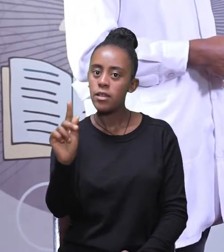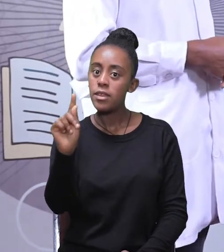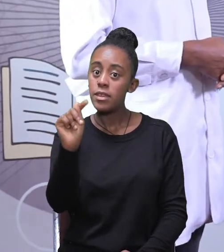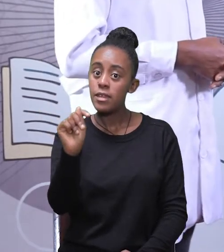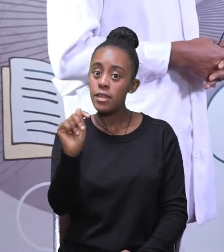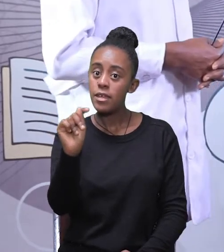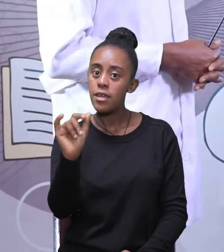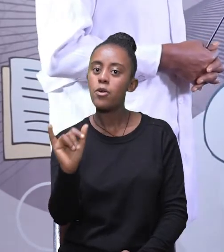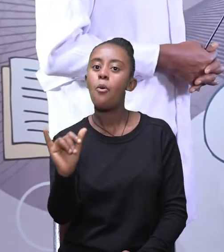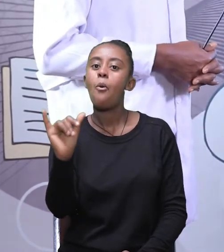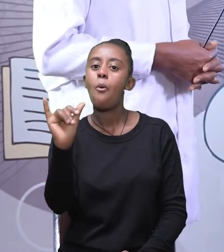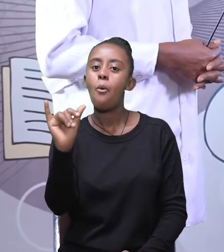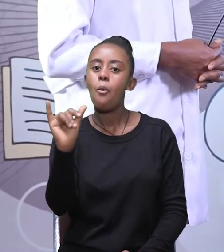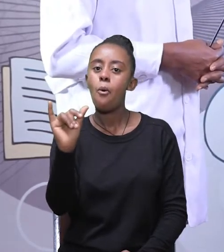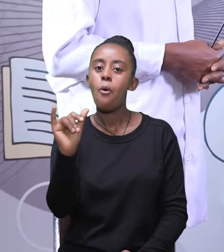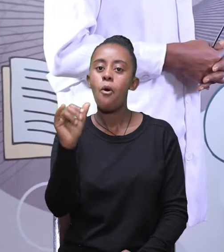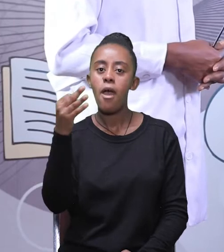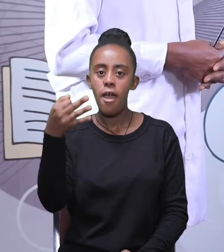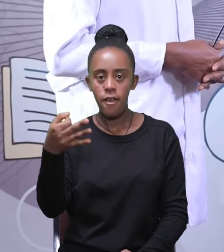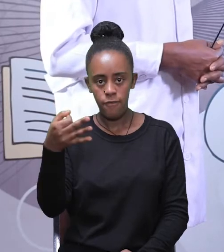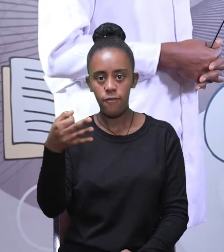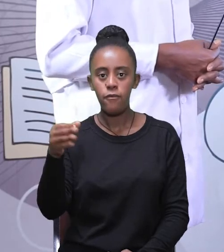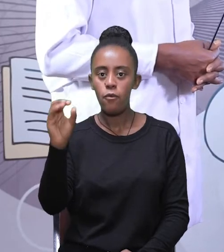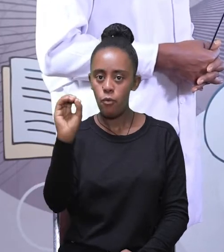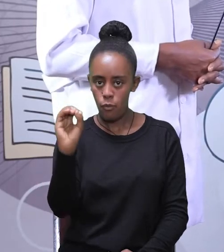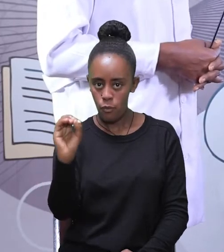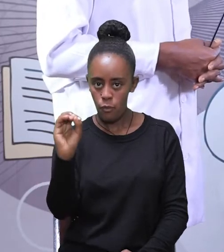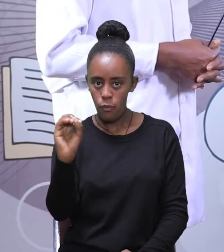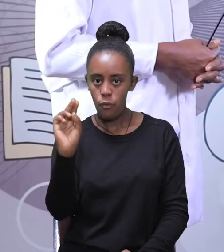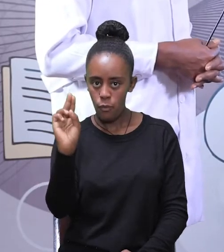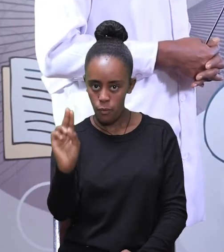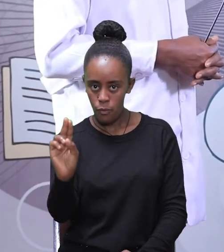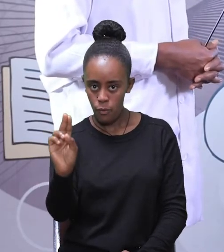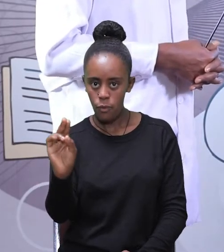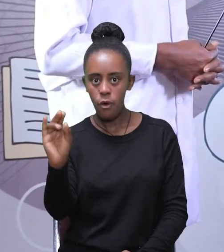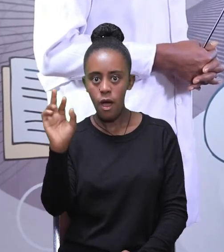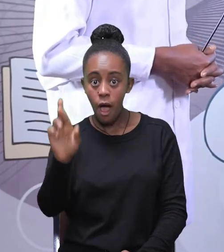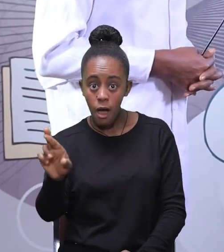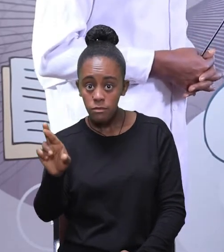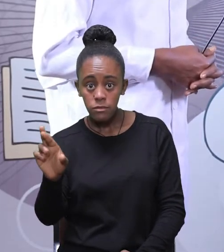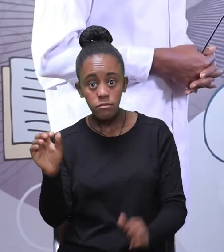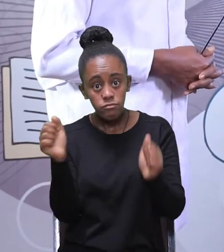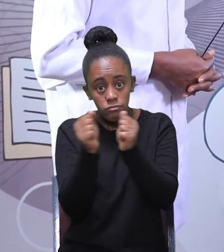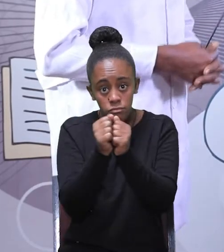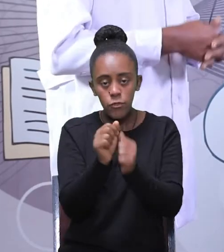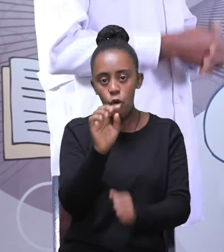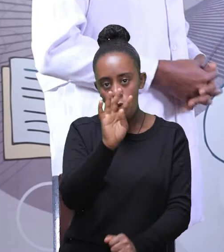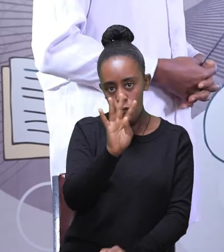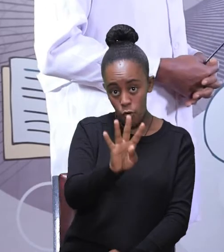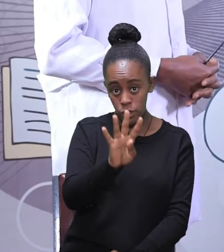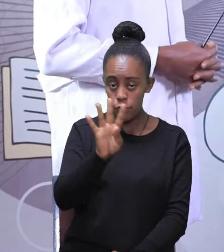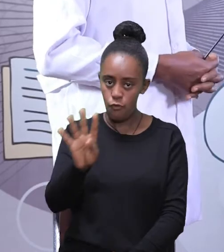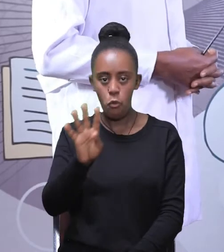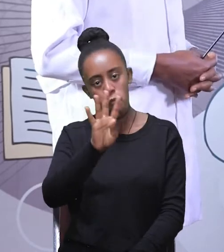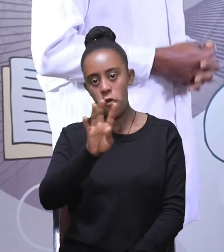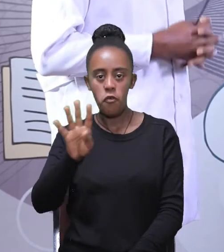T Y. F O U R. Together, 44.